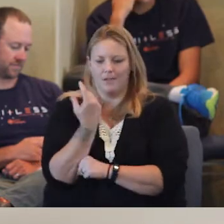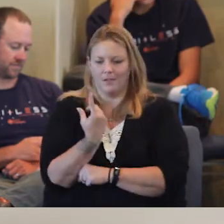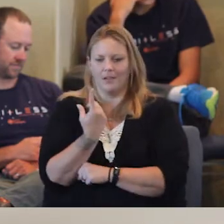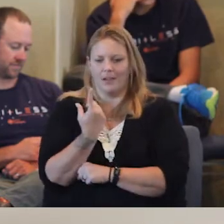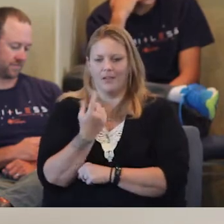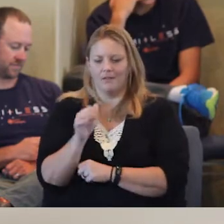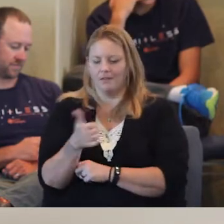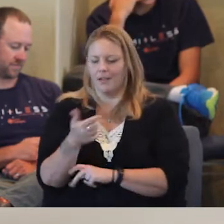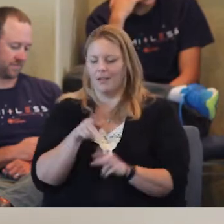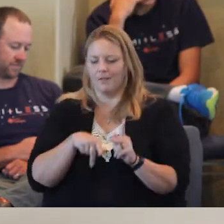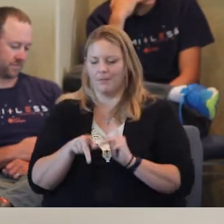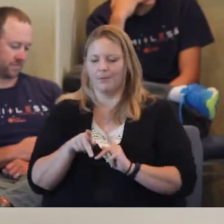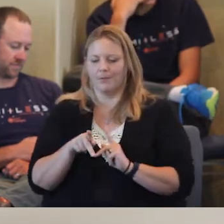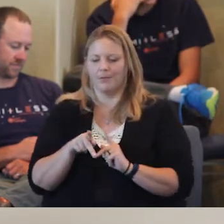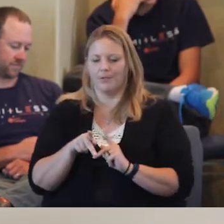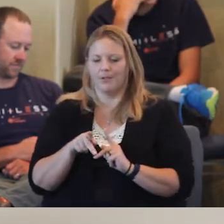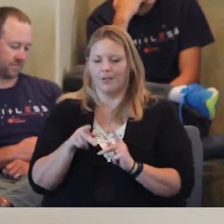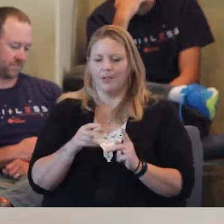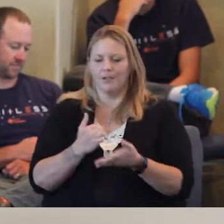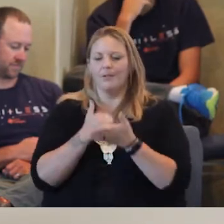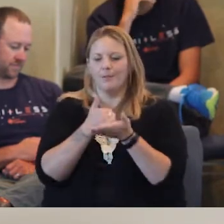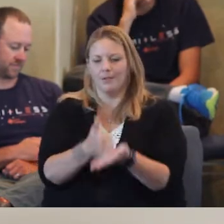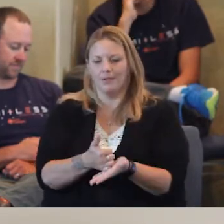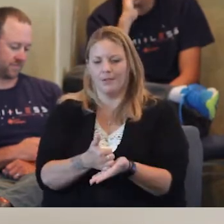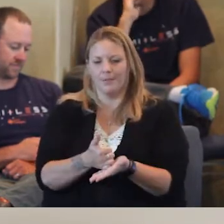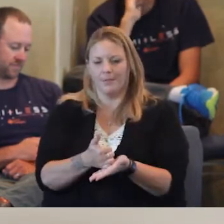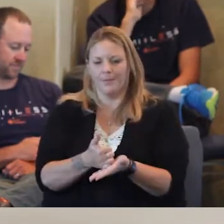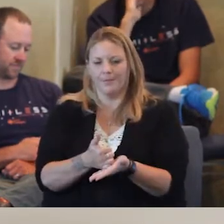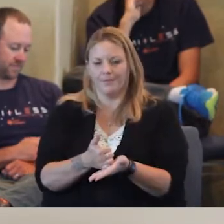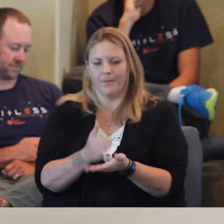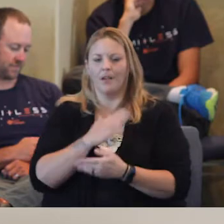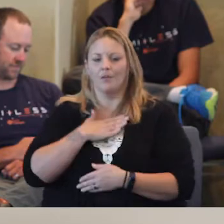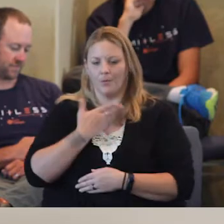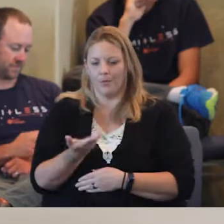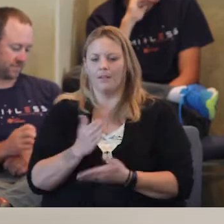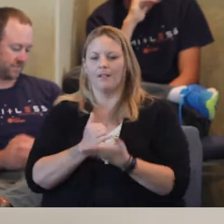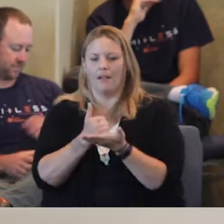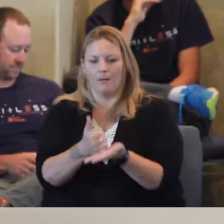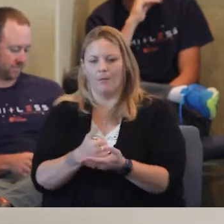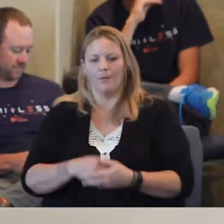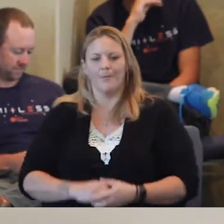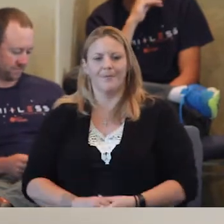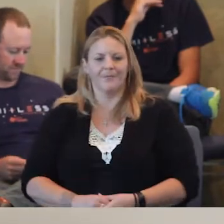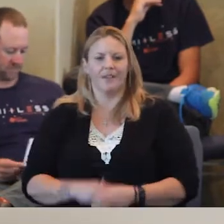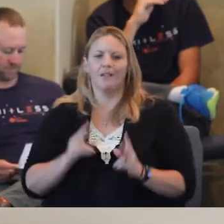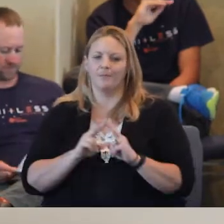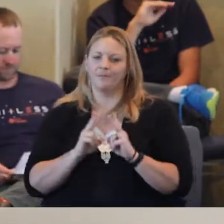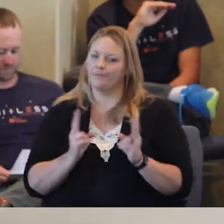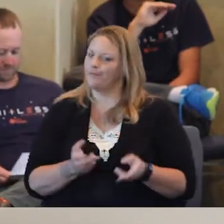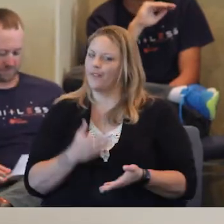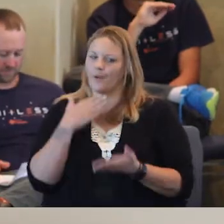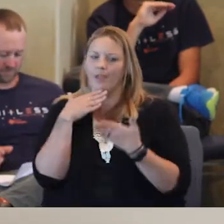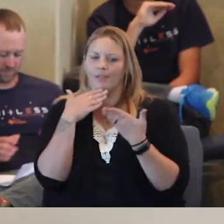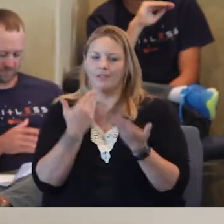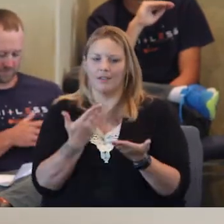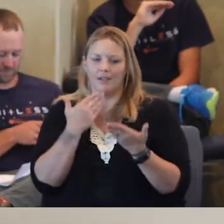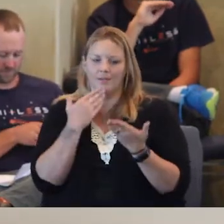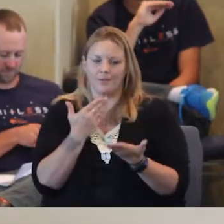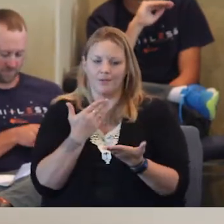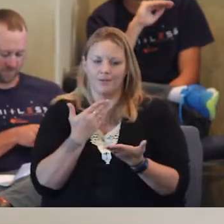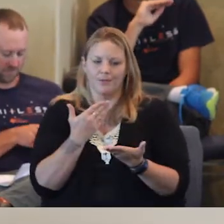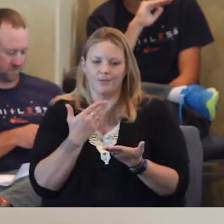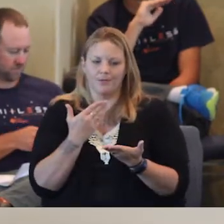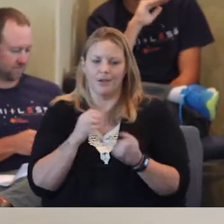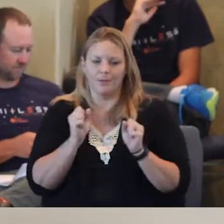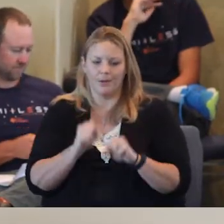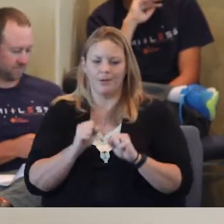made him realize that there's people out there that can help him, and so many other people that we helped. And I, again, am very thankful that we got